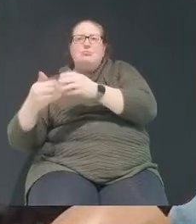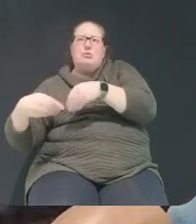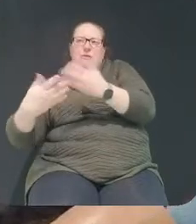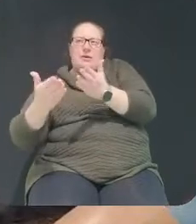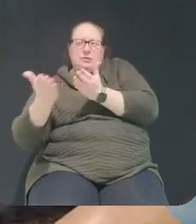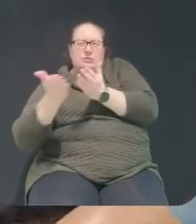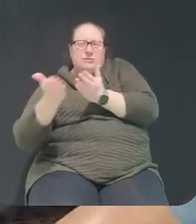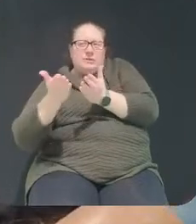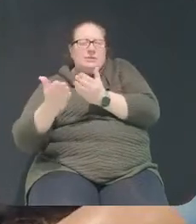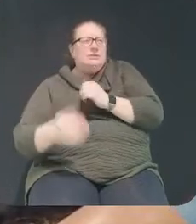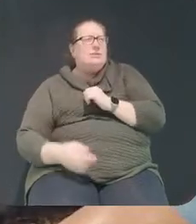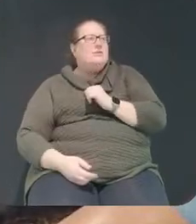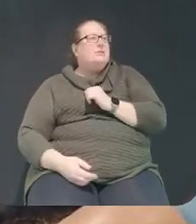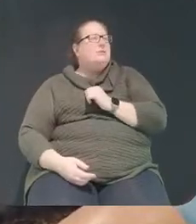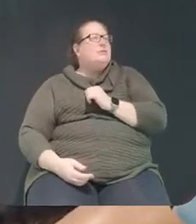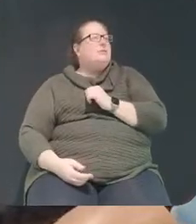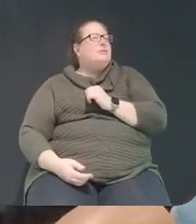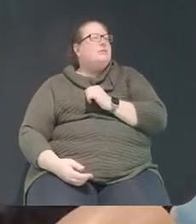find,